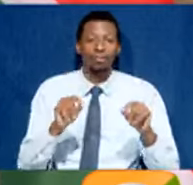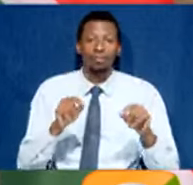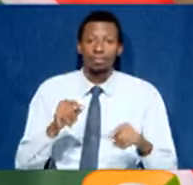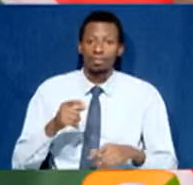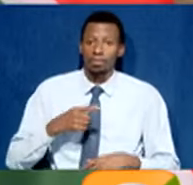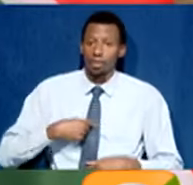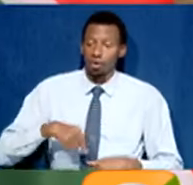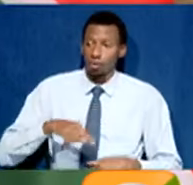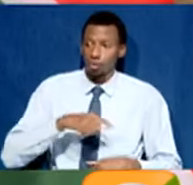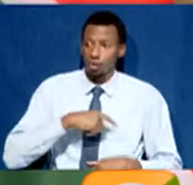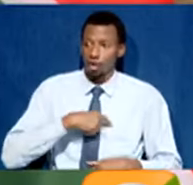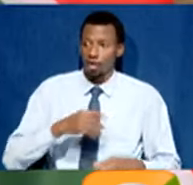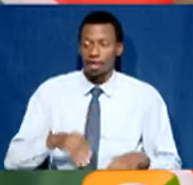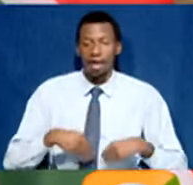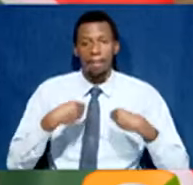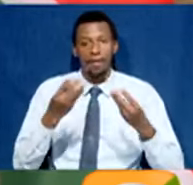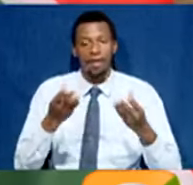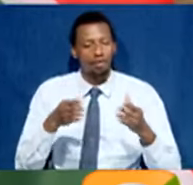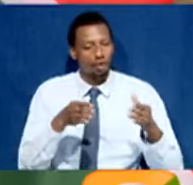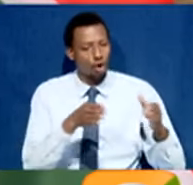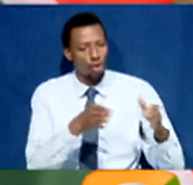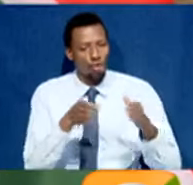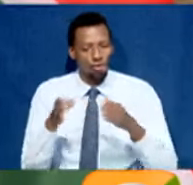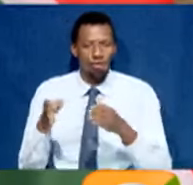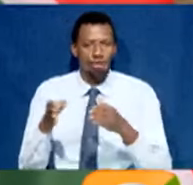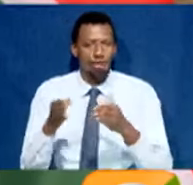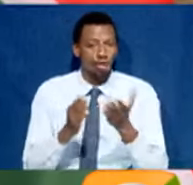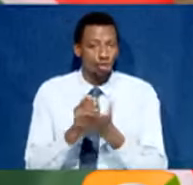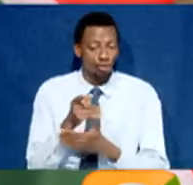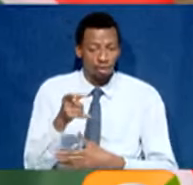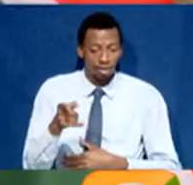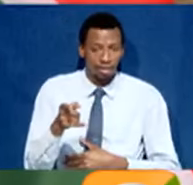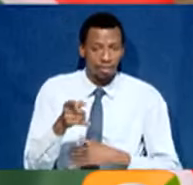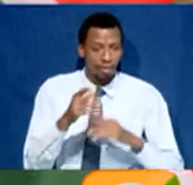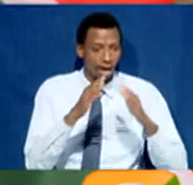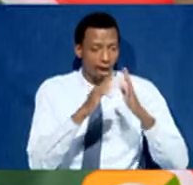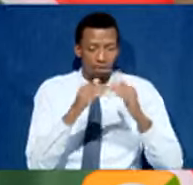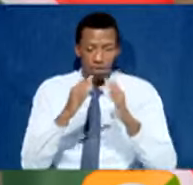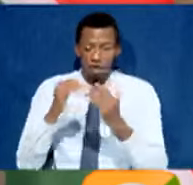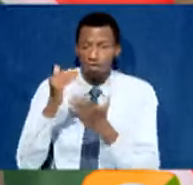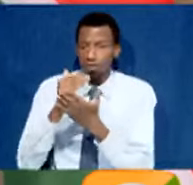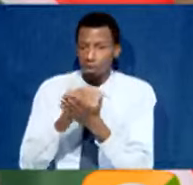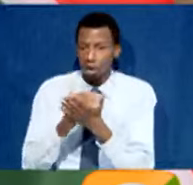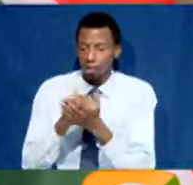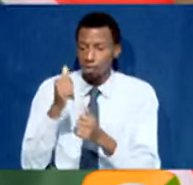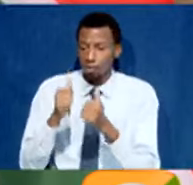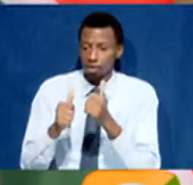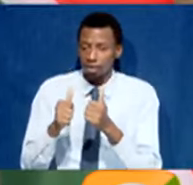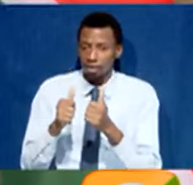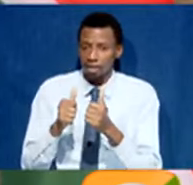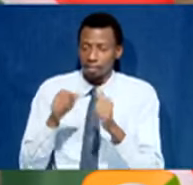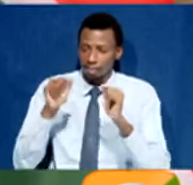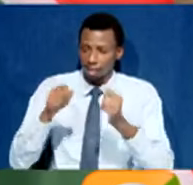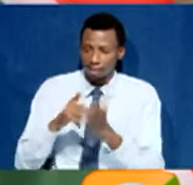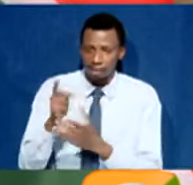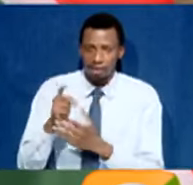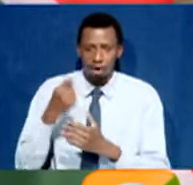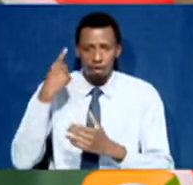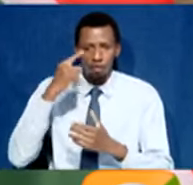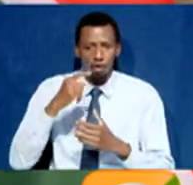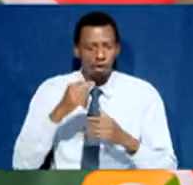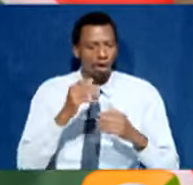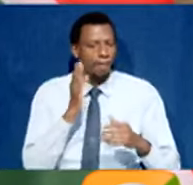an opportunity through this affordable housing program for a mama mboga or a boda boda